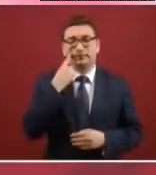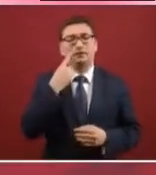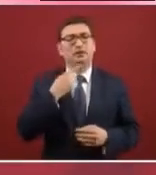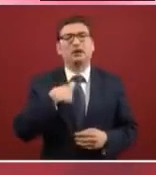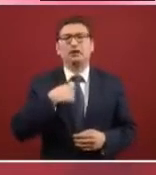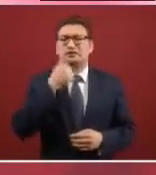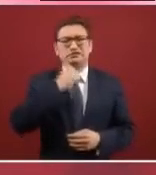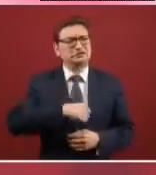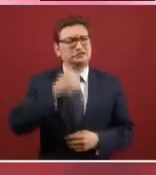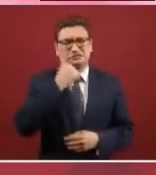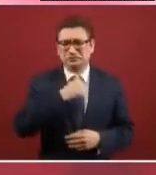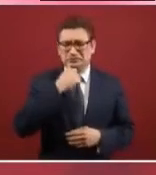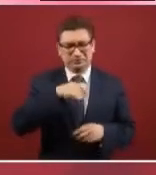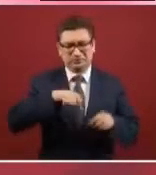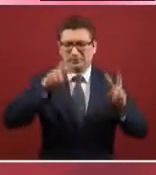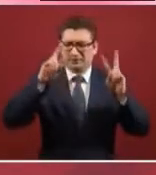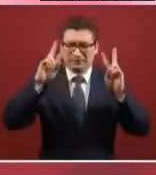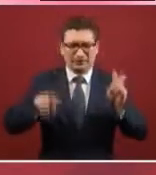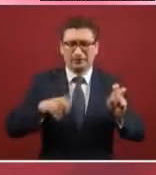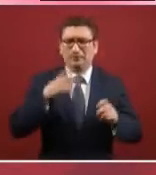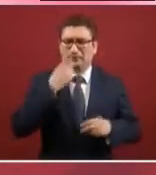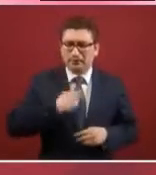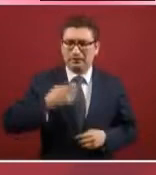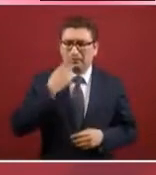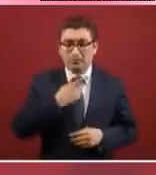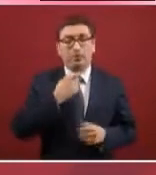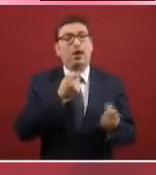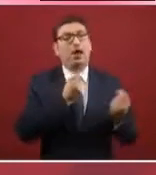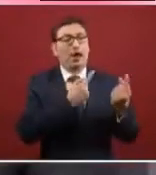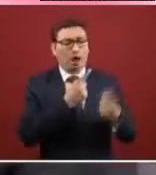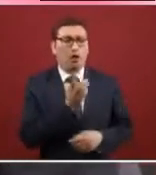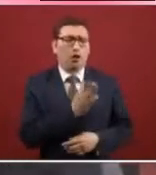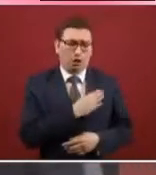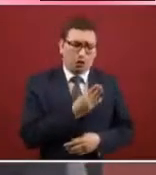tema. They've been asking me about this matter.